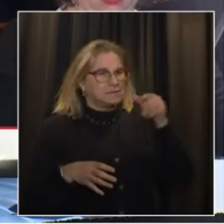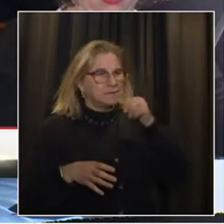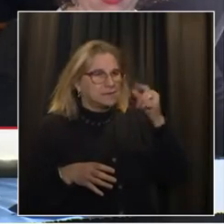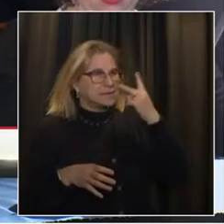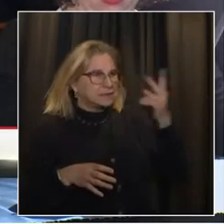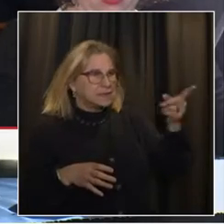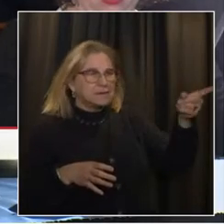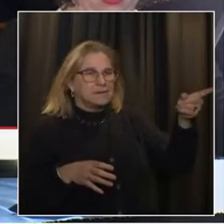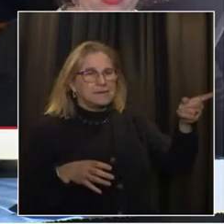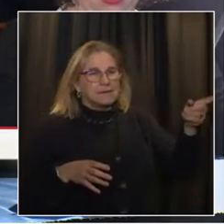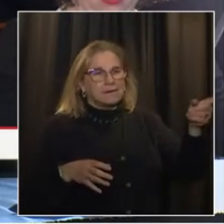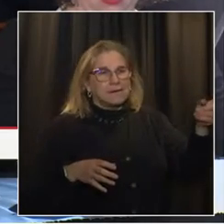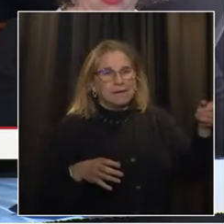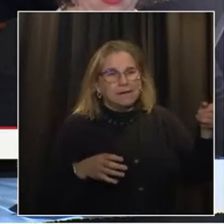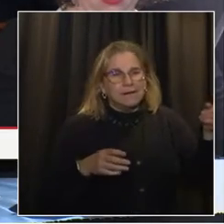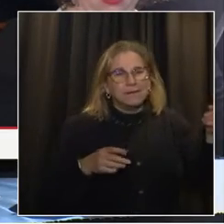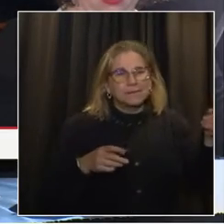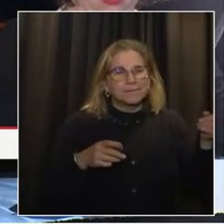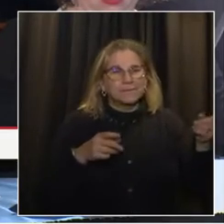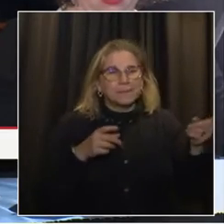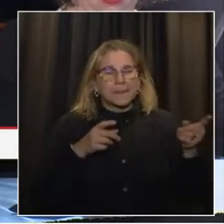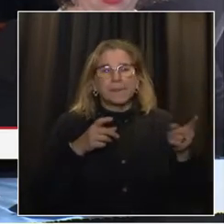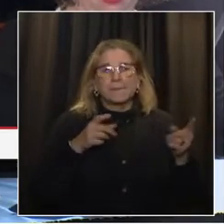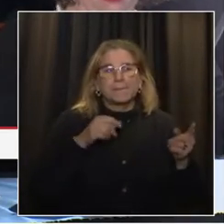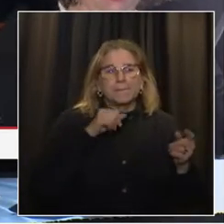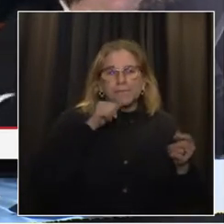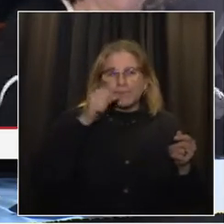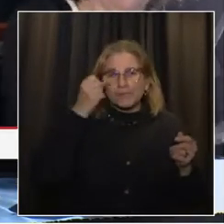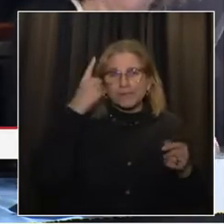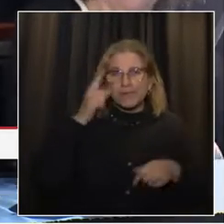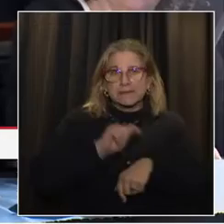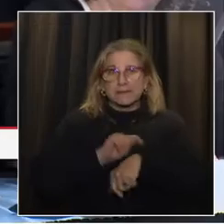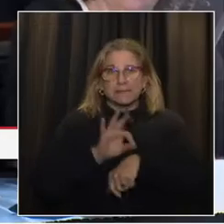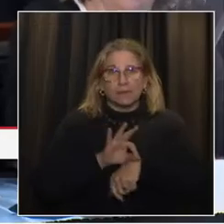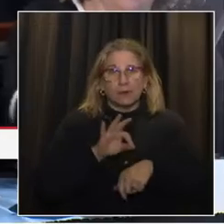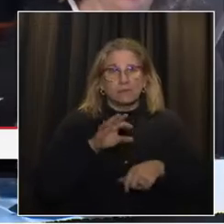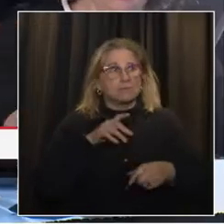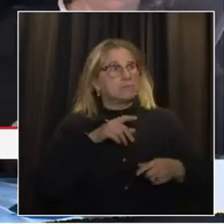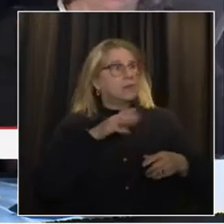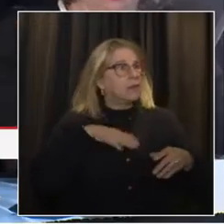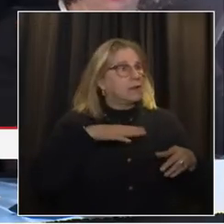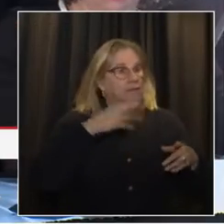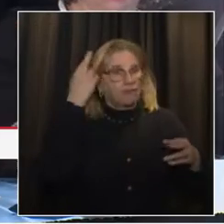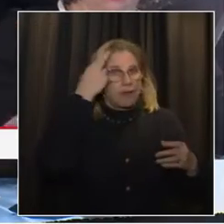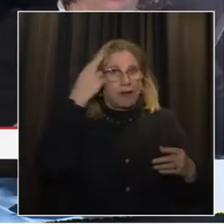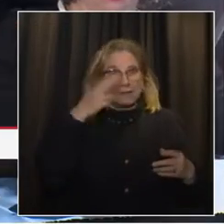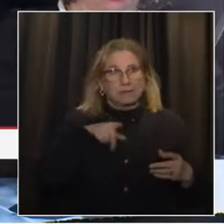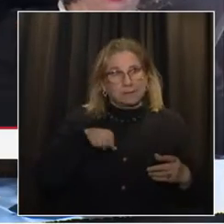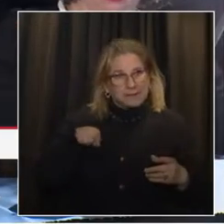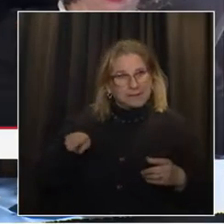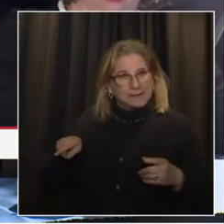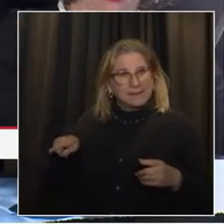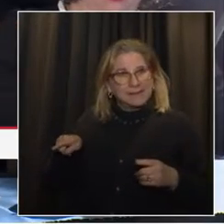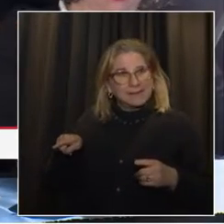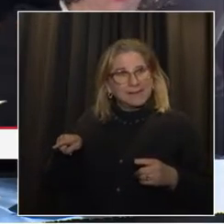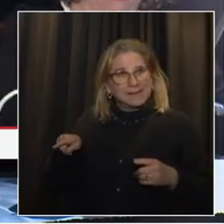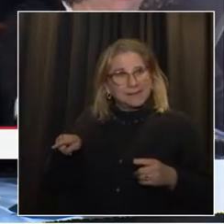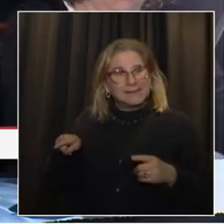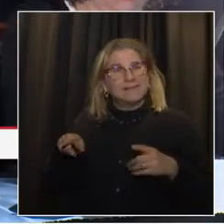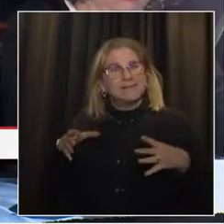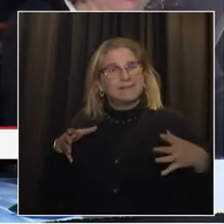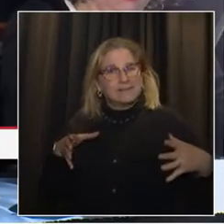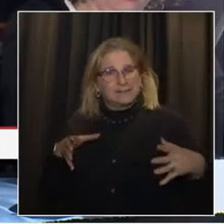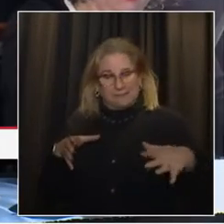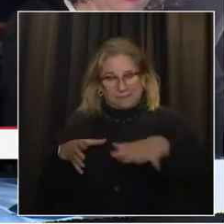charge of this task force, but I think it's got to be said when we talk about our downtown comeback and our revitalization. It's not going to happen without making sure that